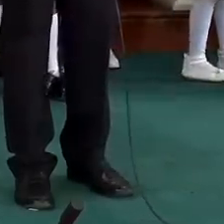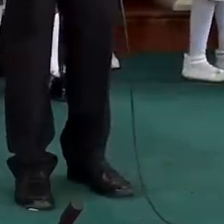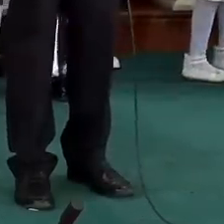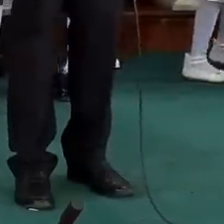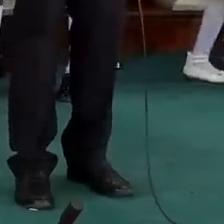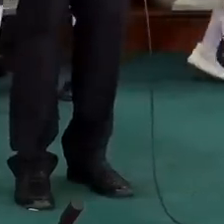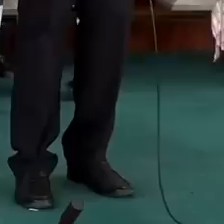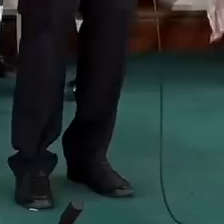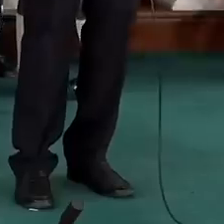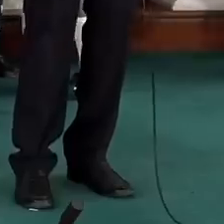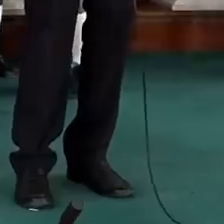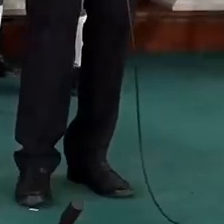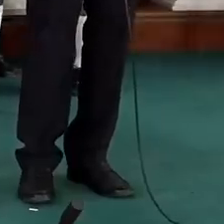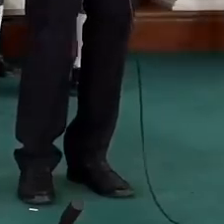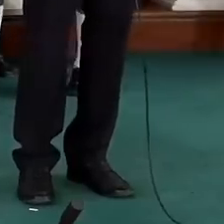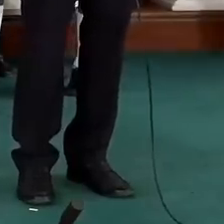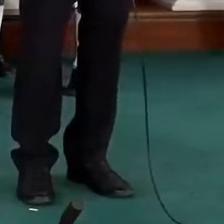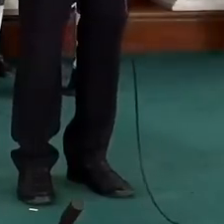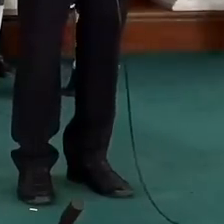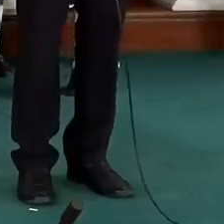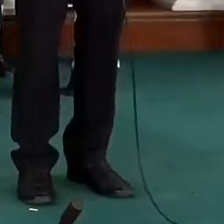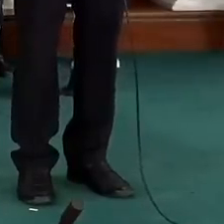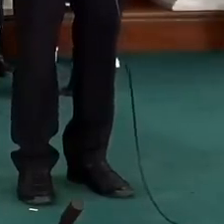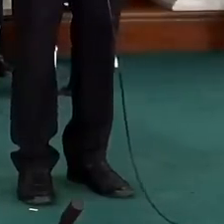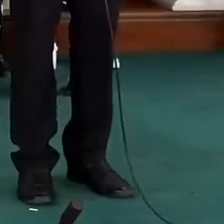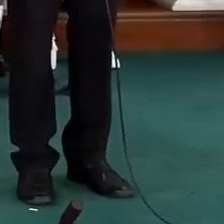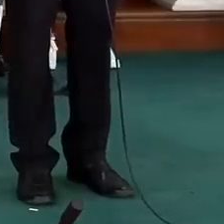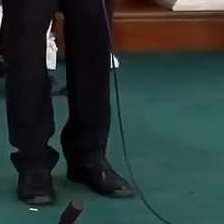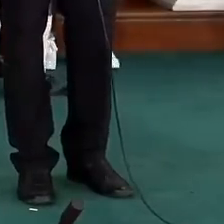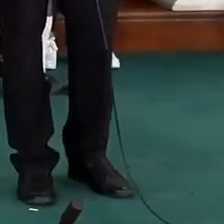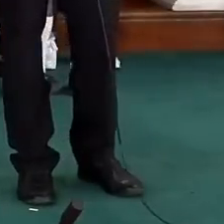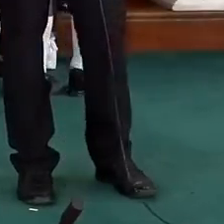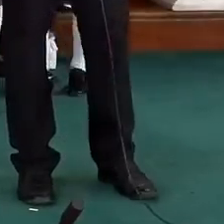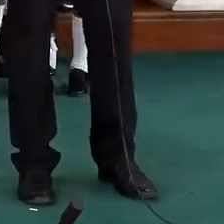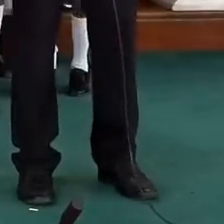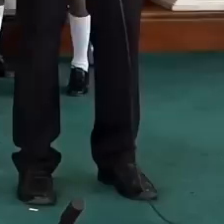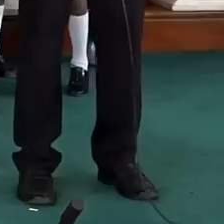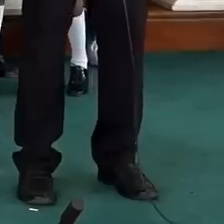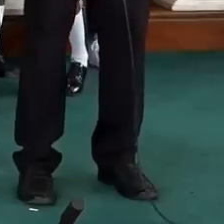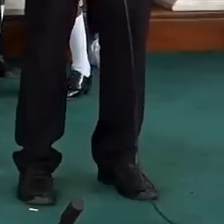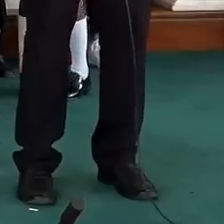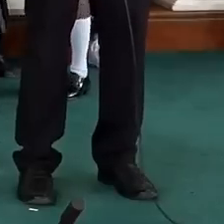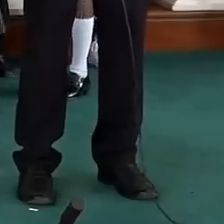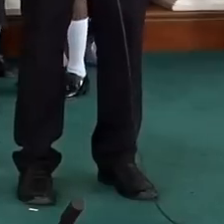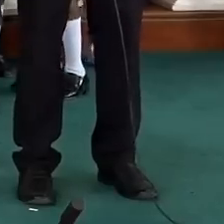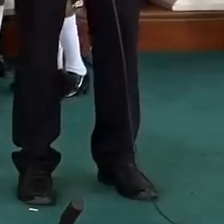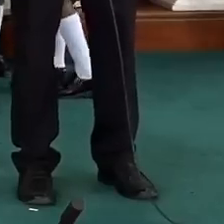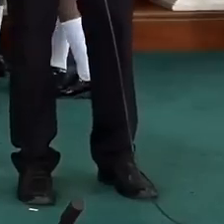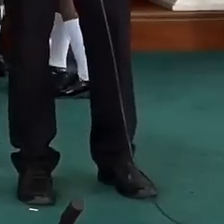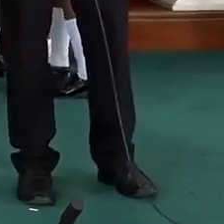home. Lord, I'm coming home. Is there another? In the name of Jesus. Last sign. Last sign. Last